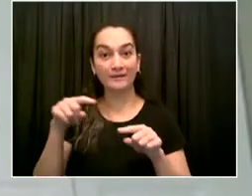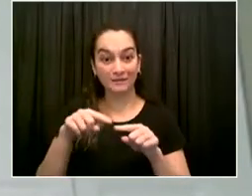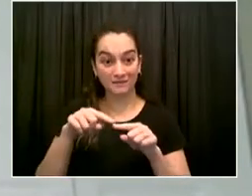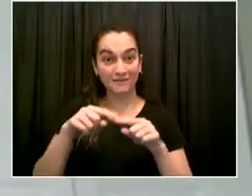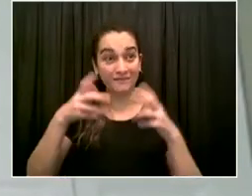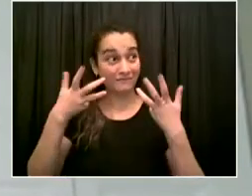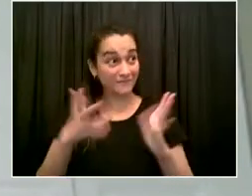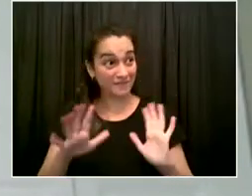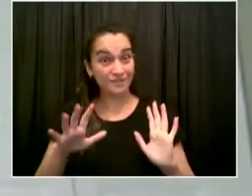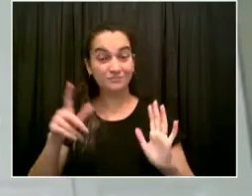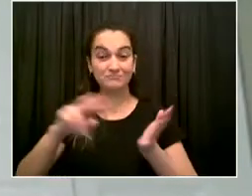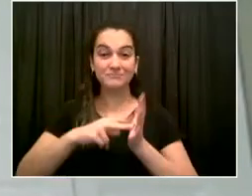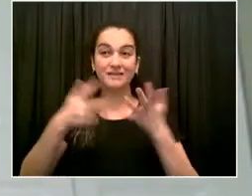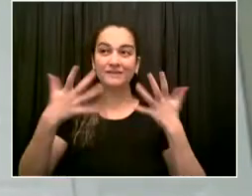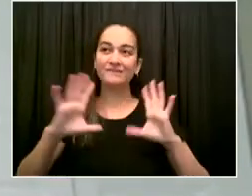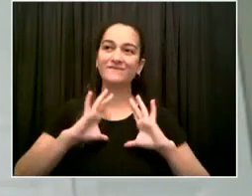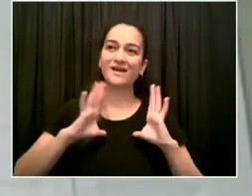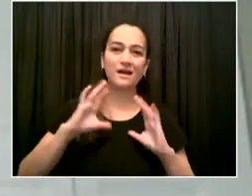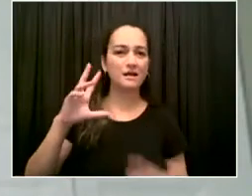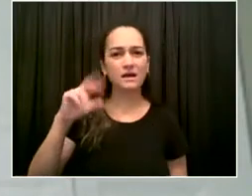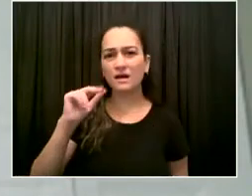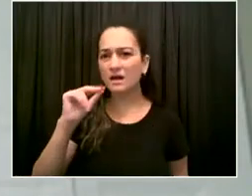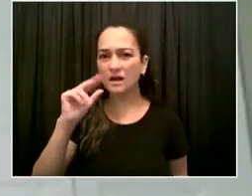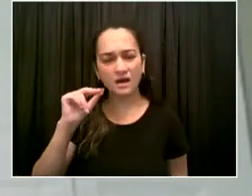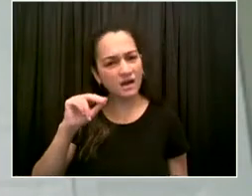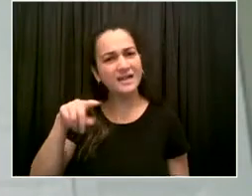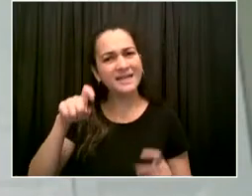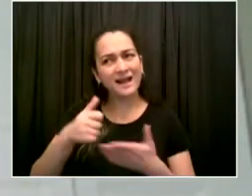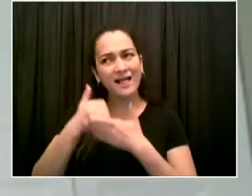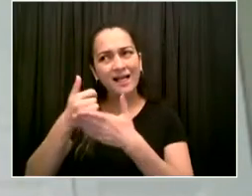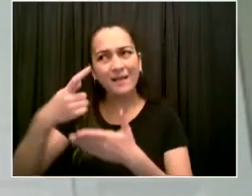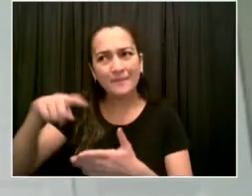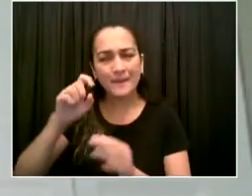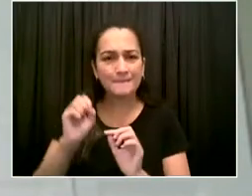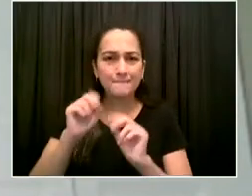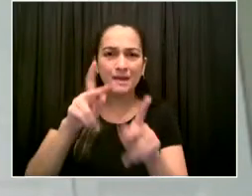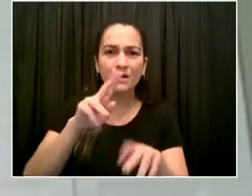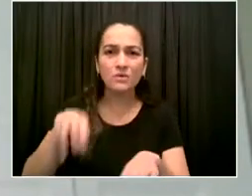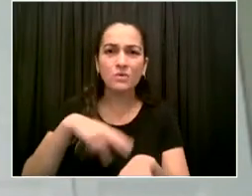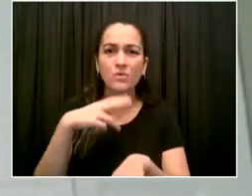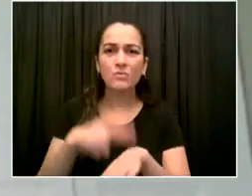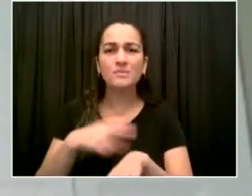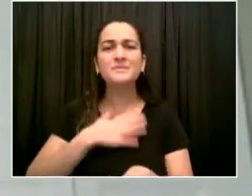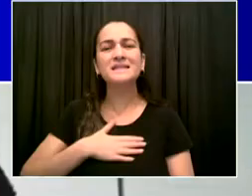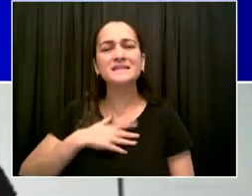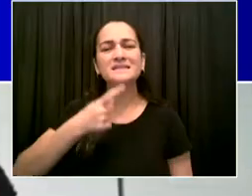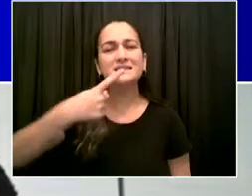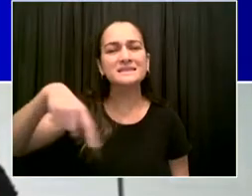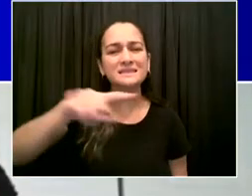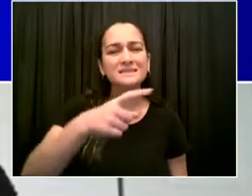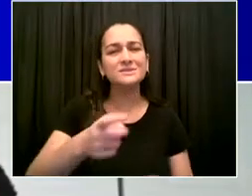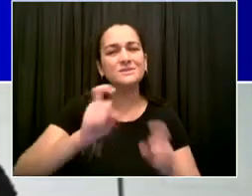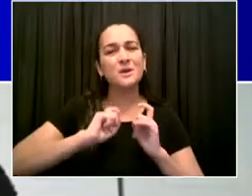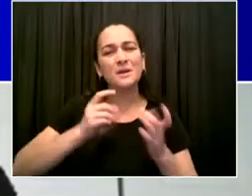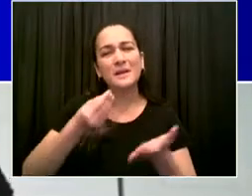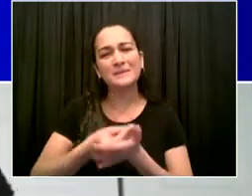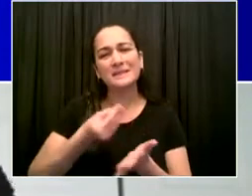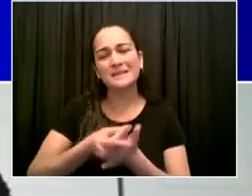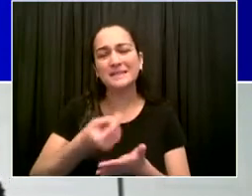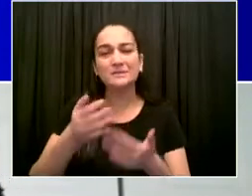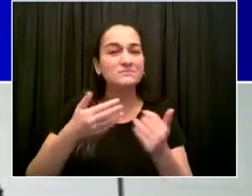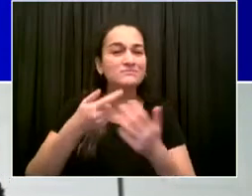city employees. That's much easier to help donate our brothers and sisters who are suffering right now. Thank you so much.